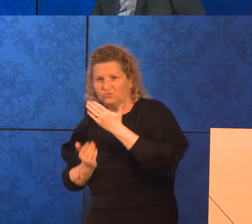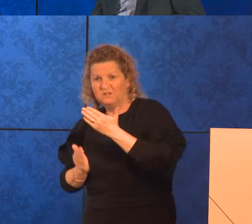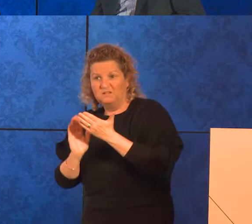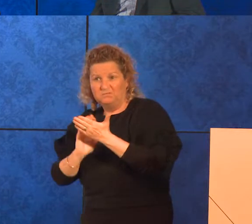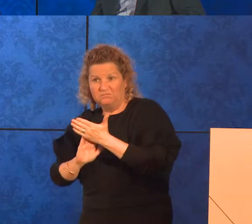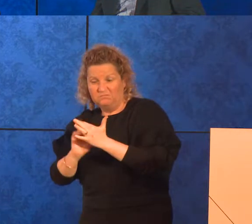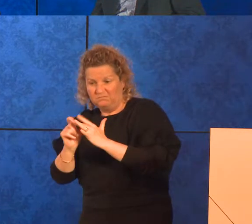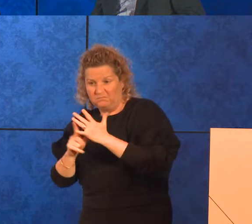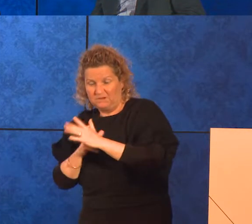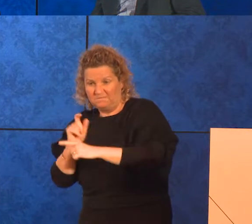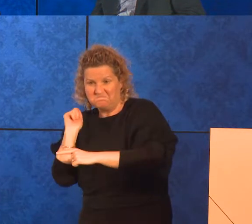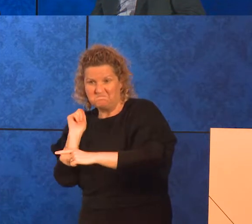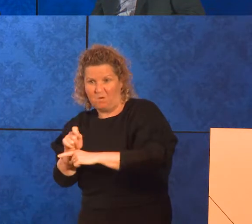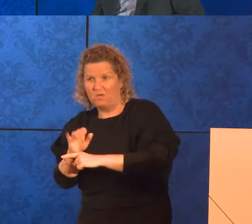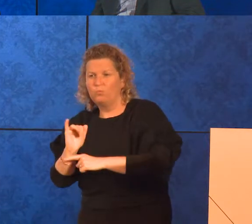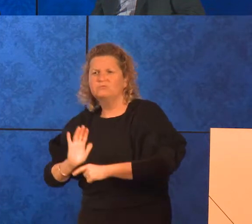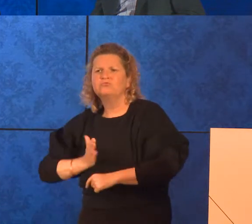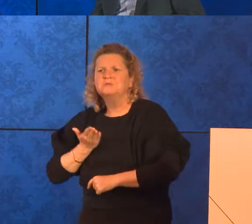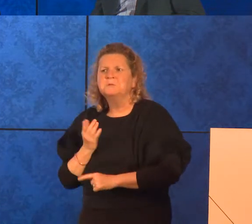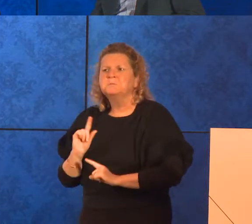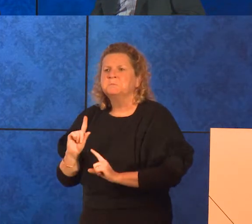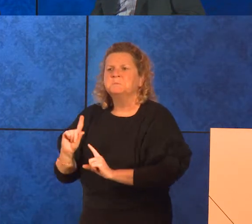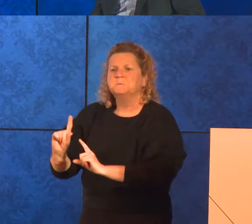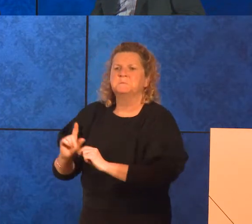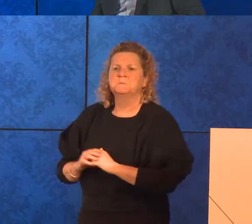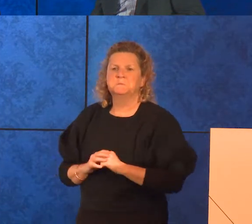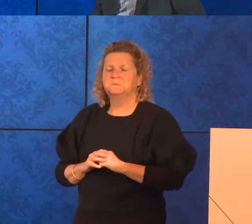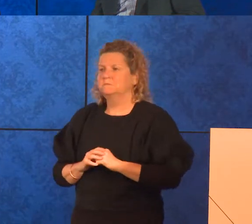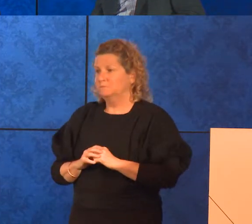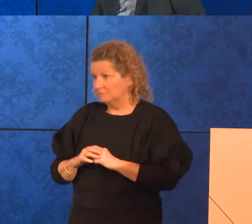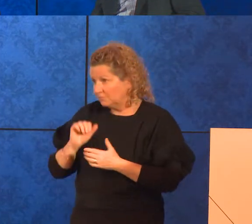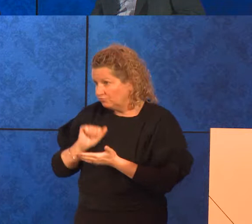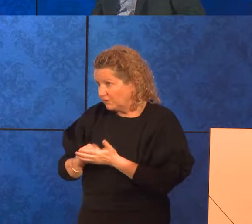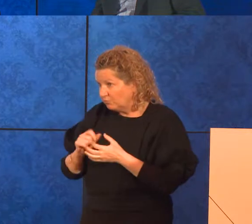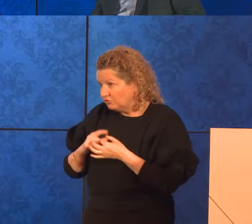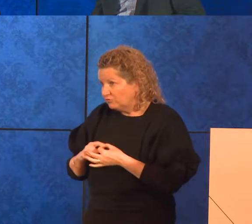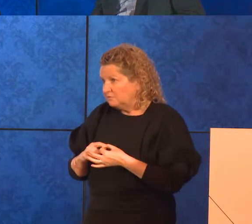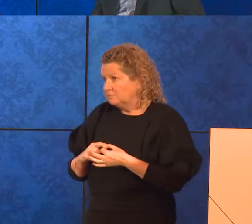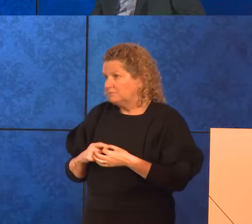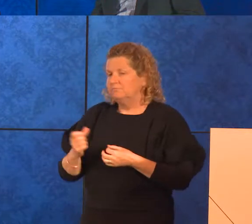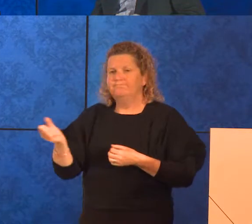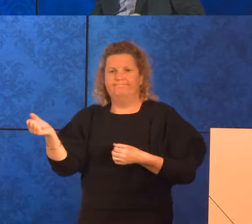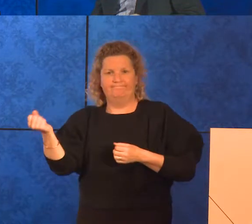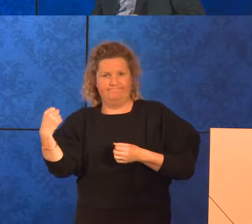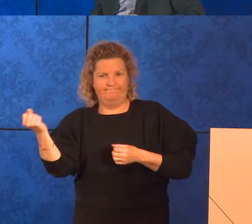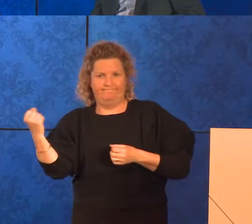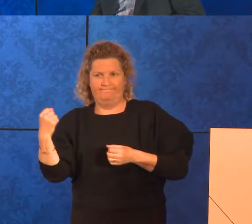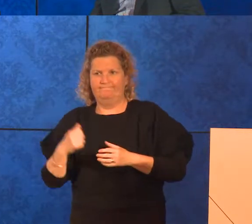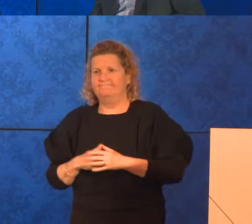covering stories that impact that community. Did I capture the question?